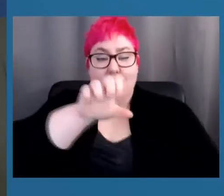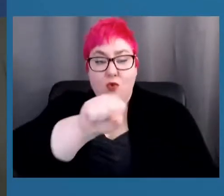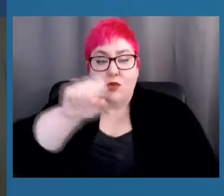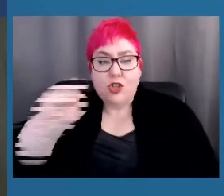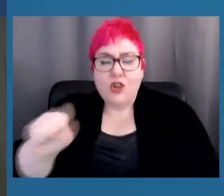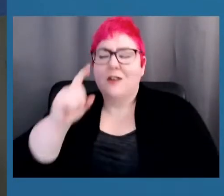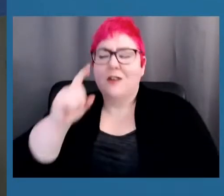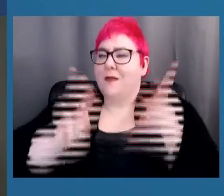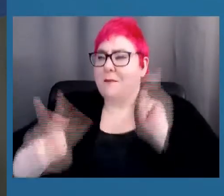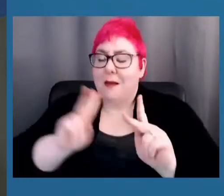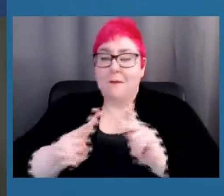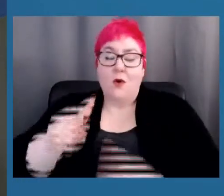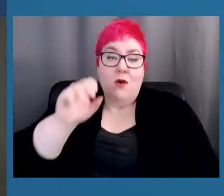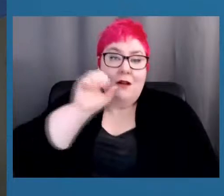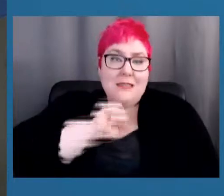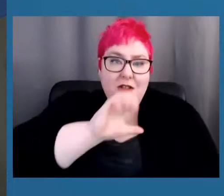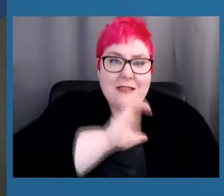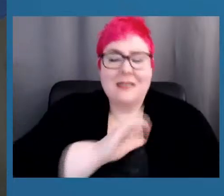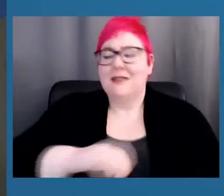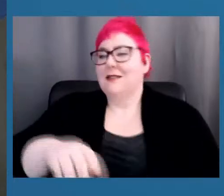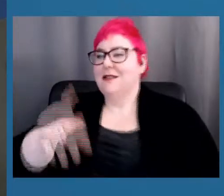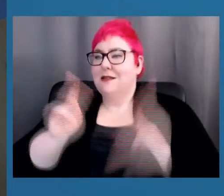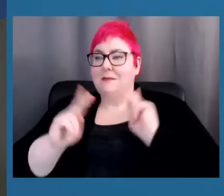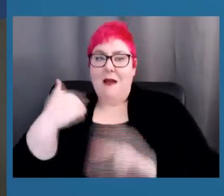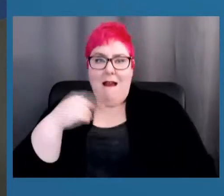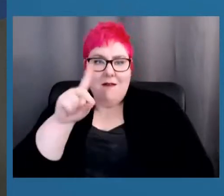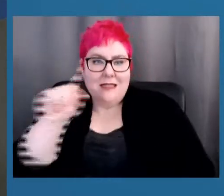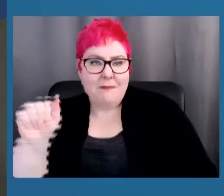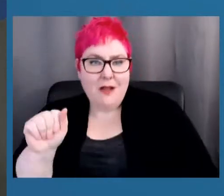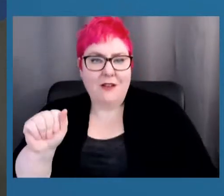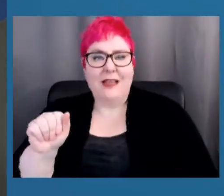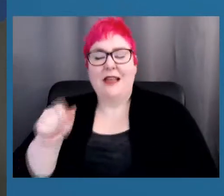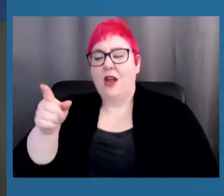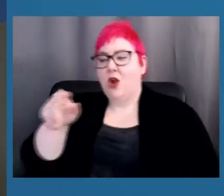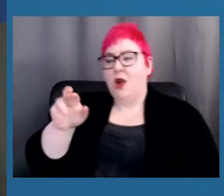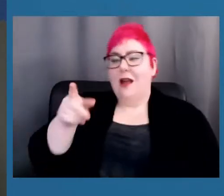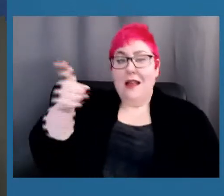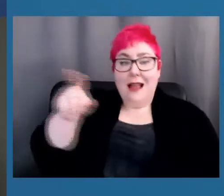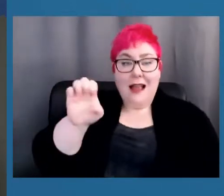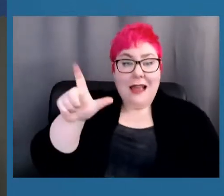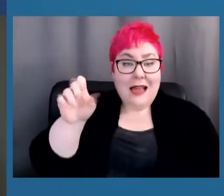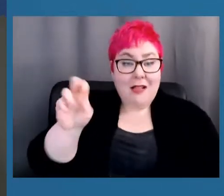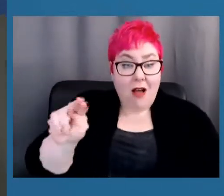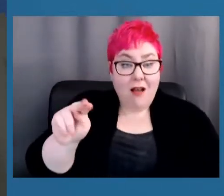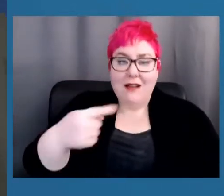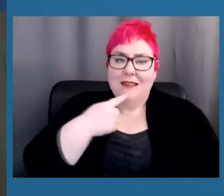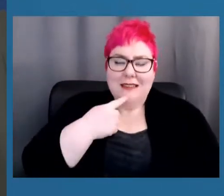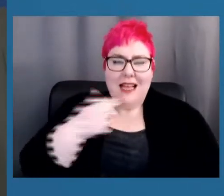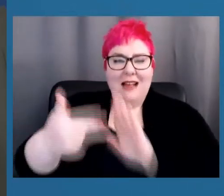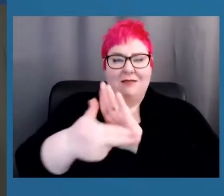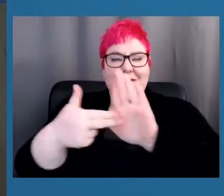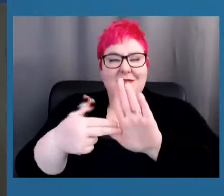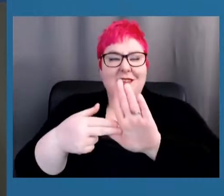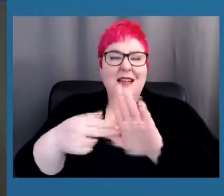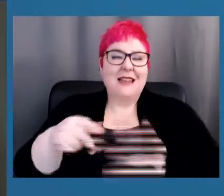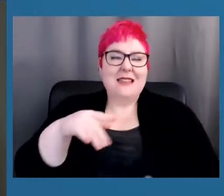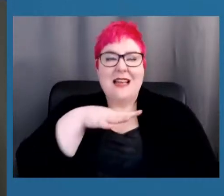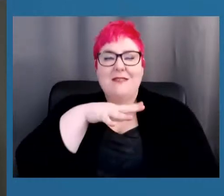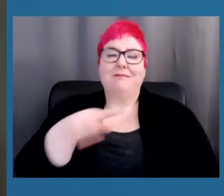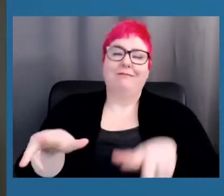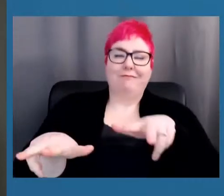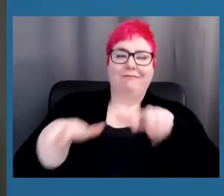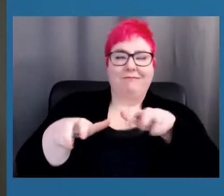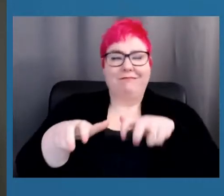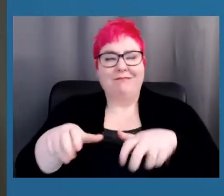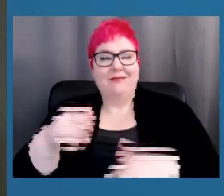and everybody who works hard to count on their files. He called it a Ponzi scheme. My God, we have to